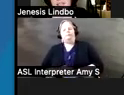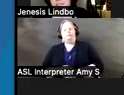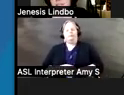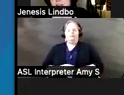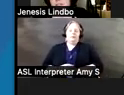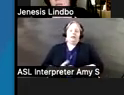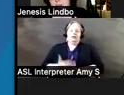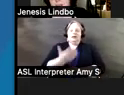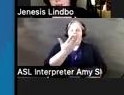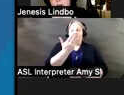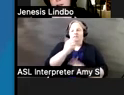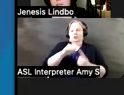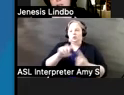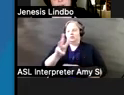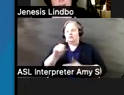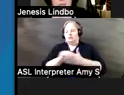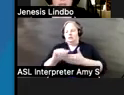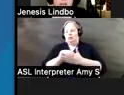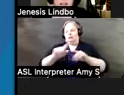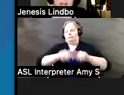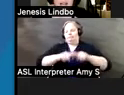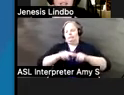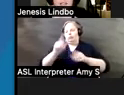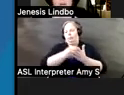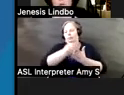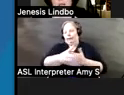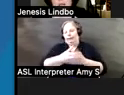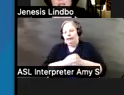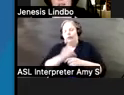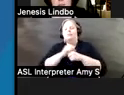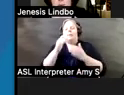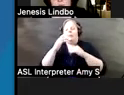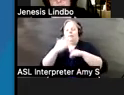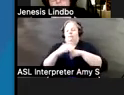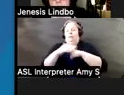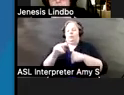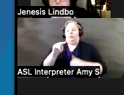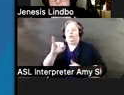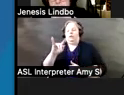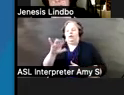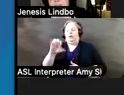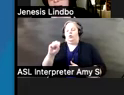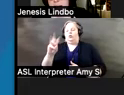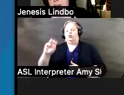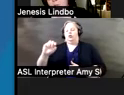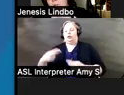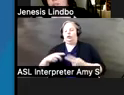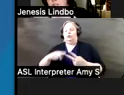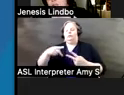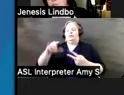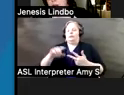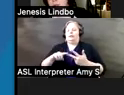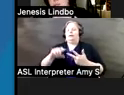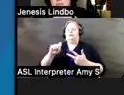$15 to $60, depending on where you're looking. It is available on Nintendo Switch, PC, Stadia, which